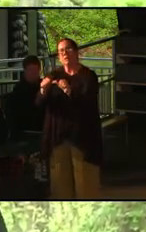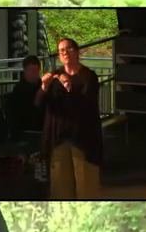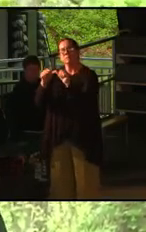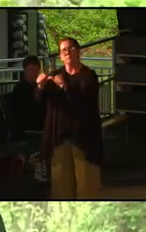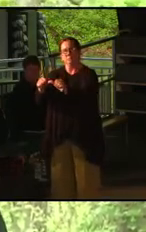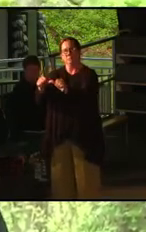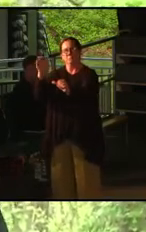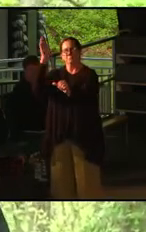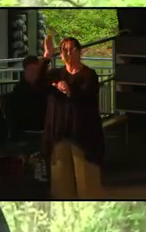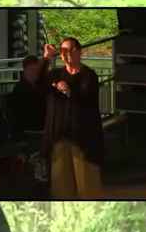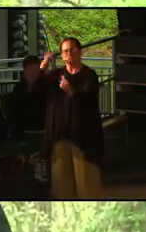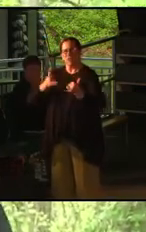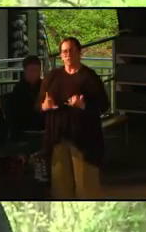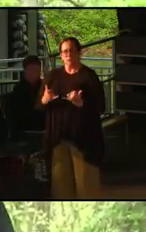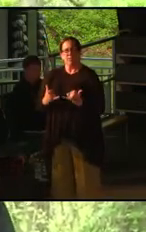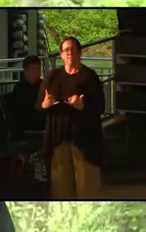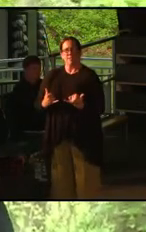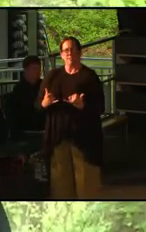unstoppable today.